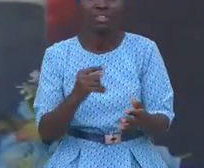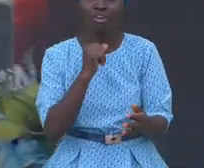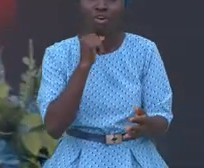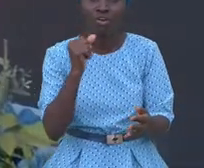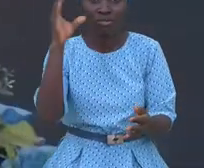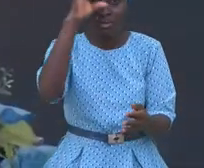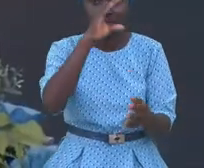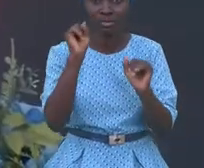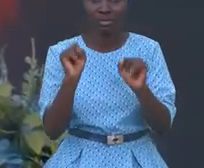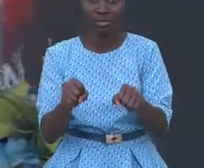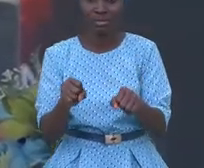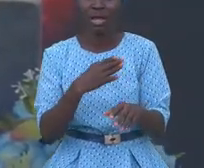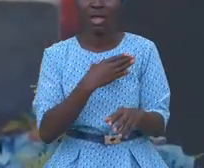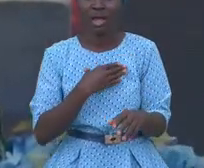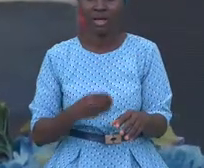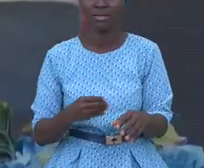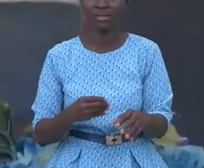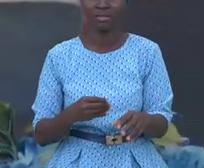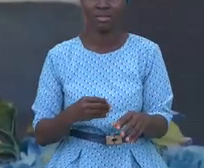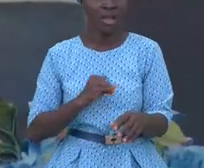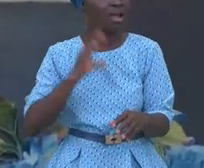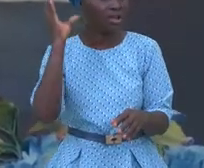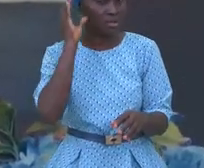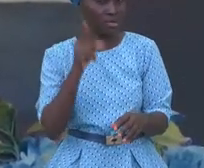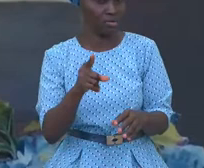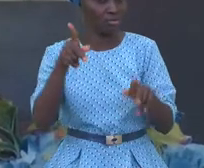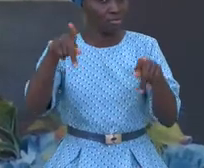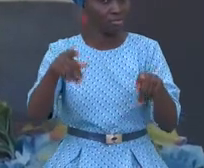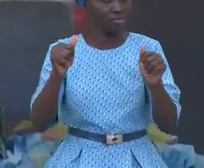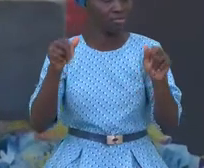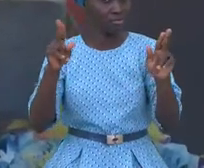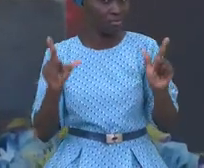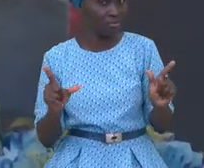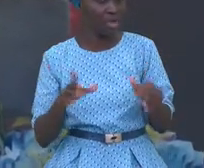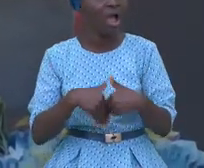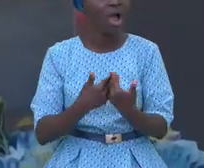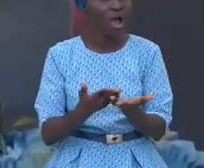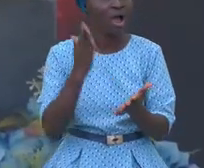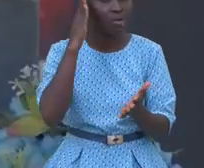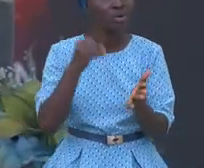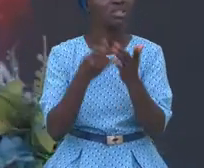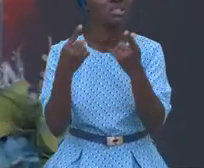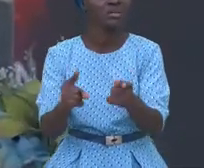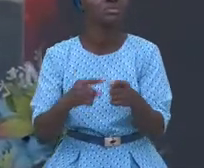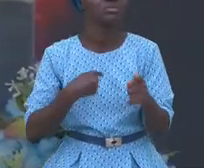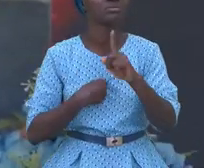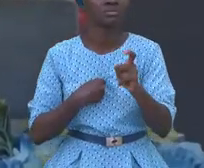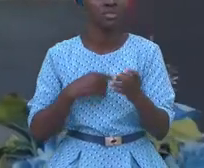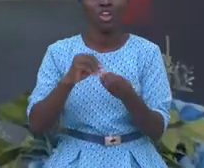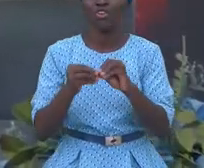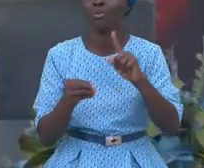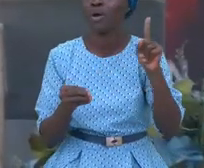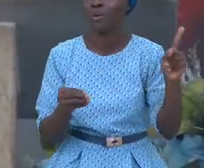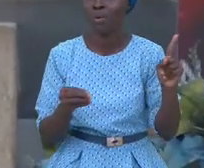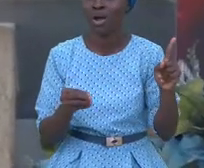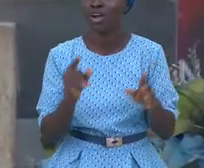unsearchable. I hear you, Apostle Paul. How will it happen to me? Number one, think